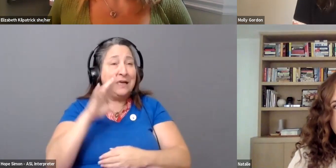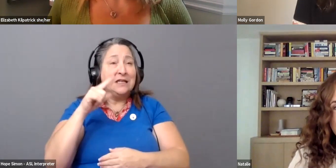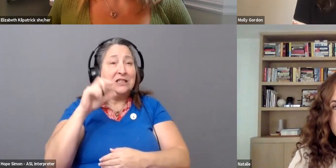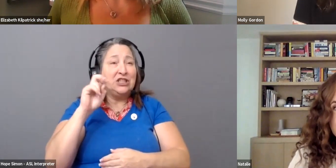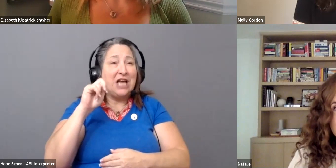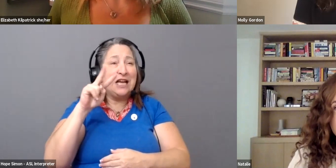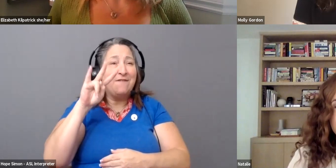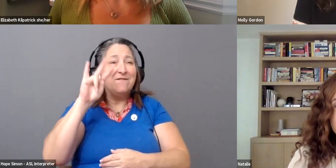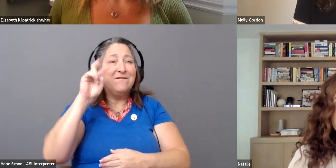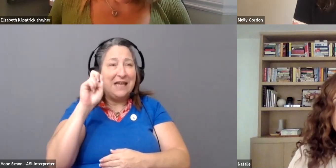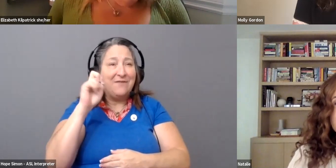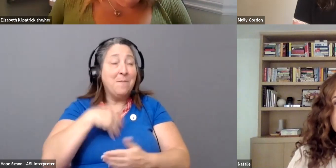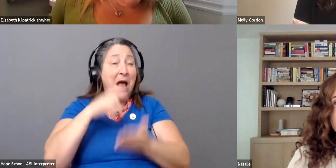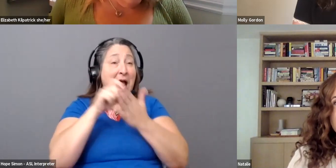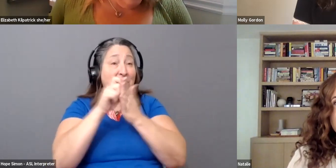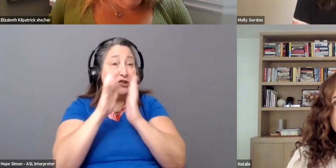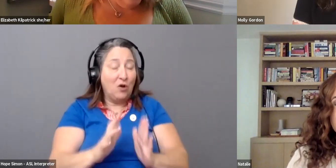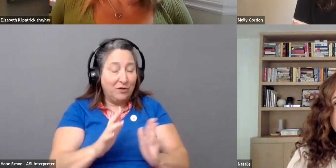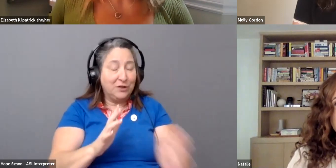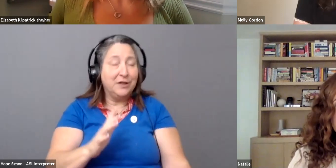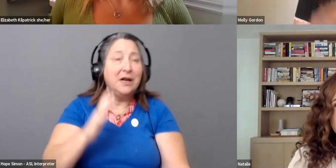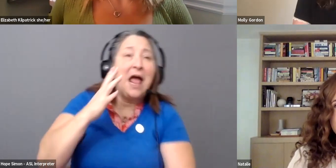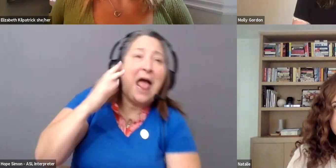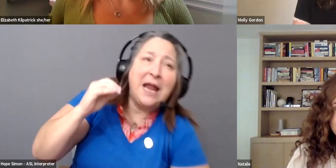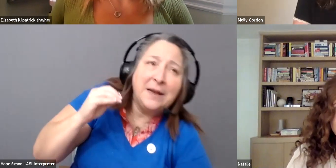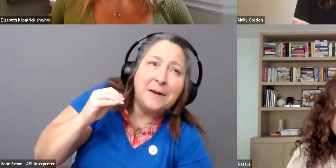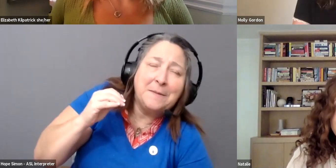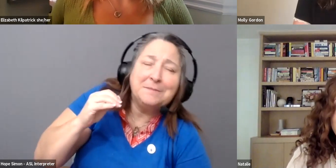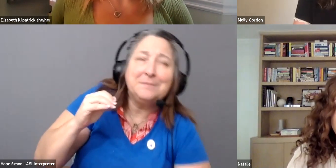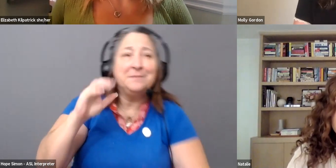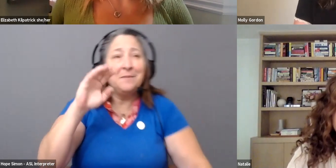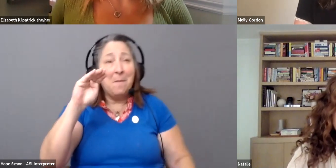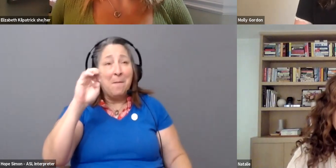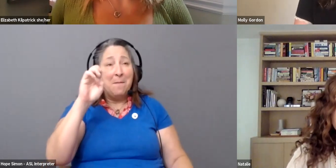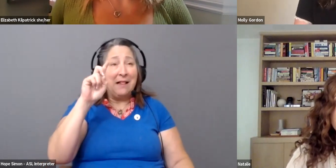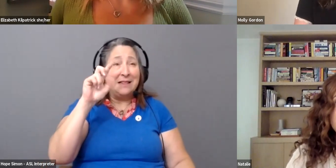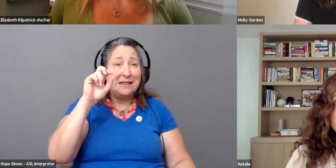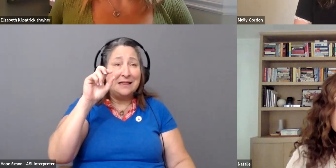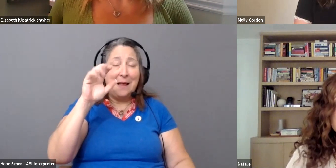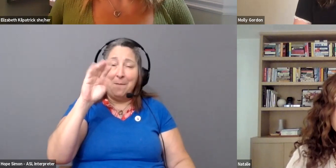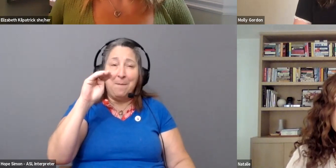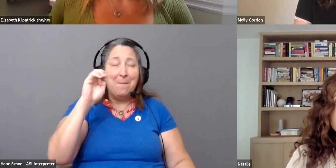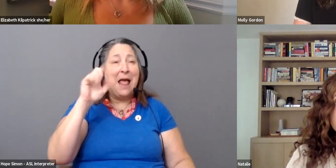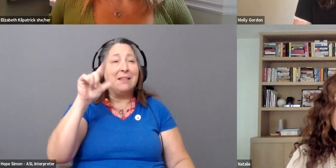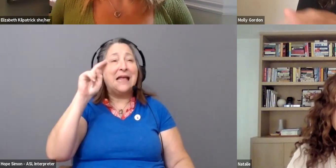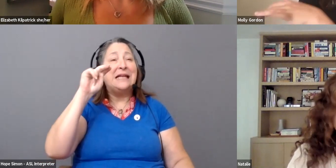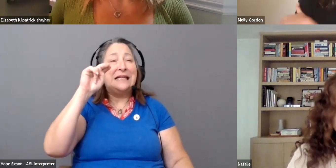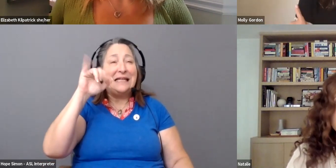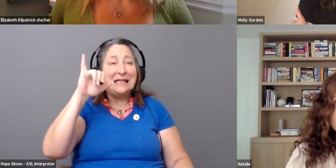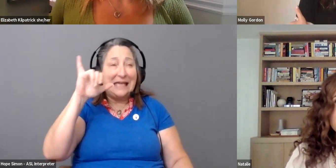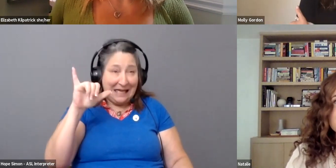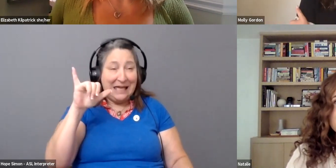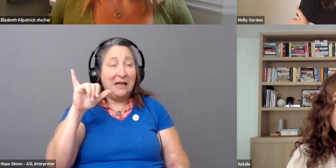my composer, Genevieve Vincent, and Melanie Mitchell is my music supervisor, or was my